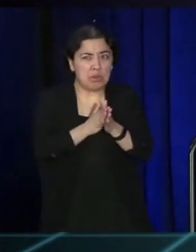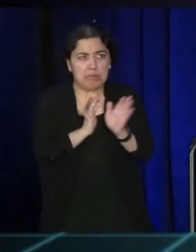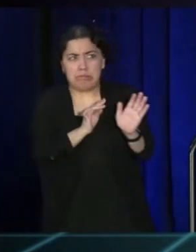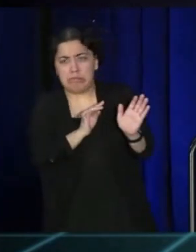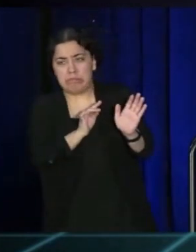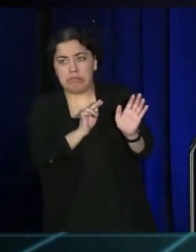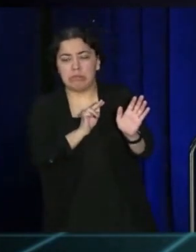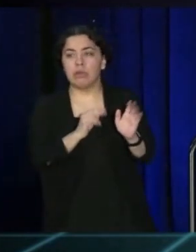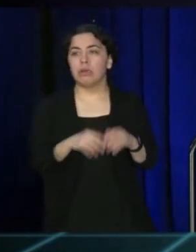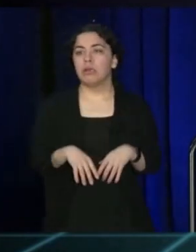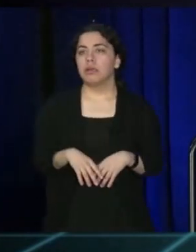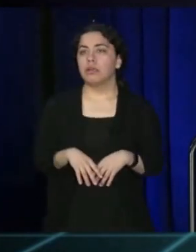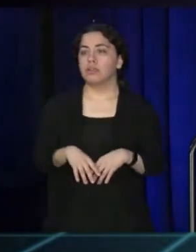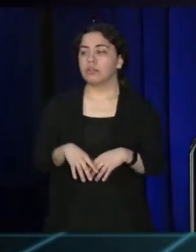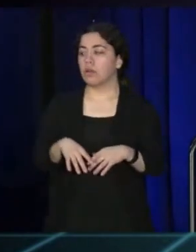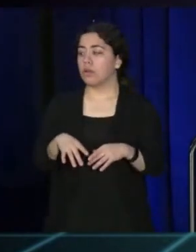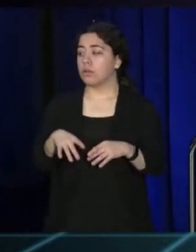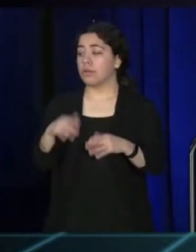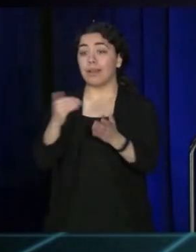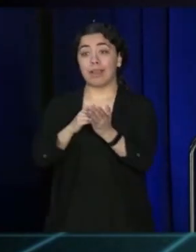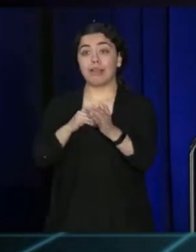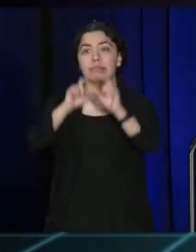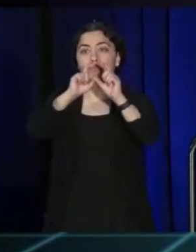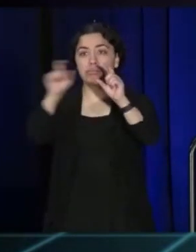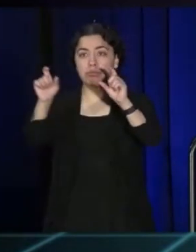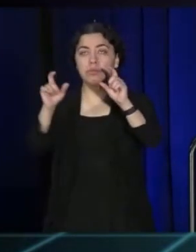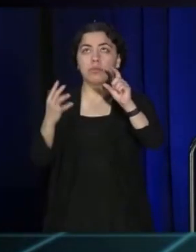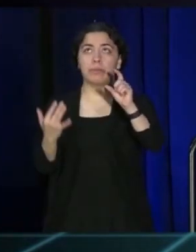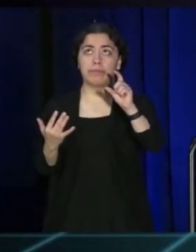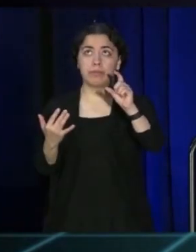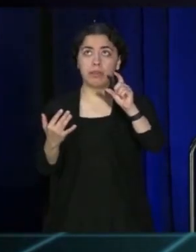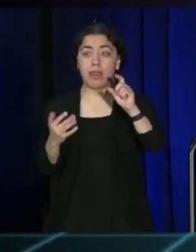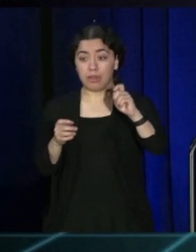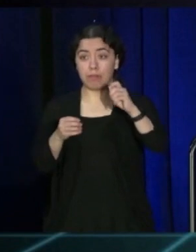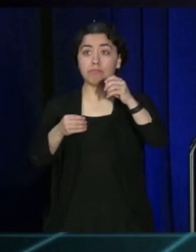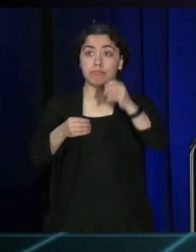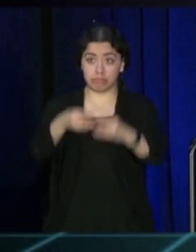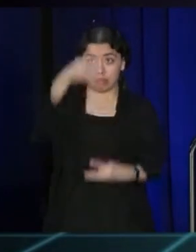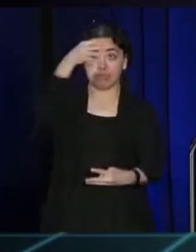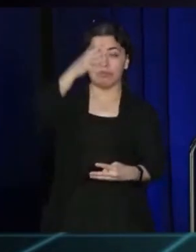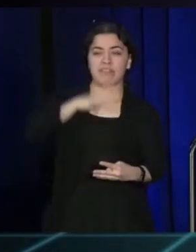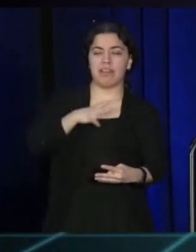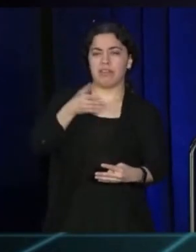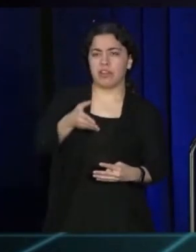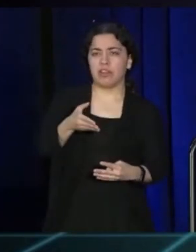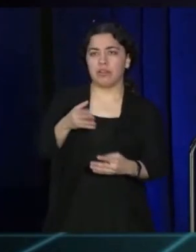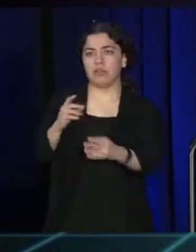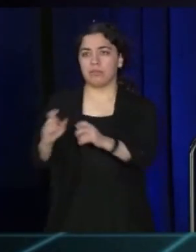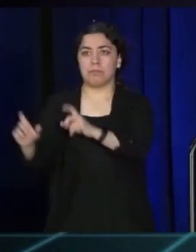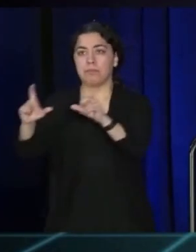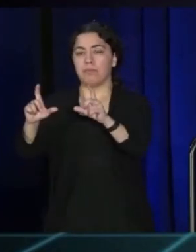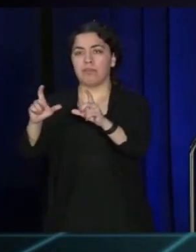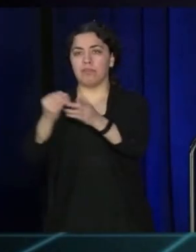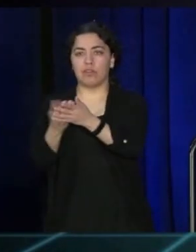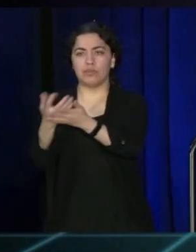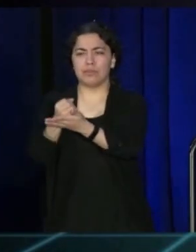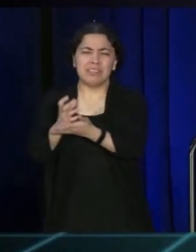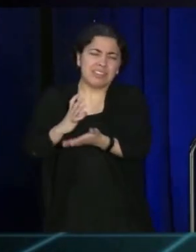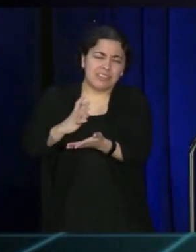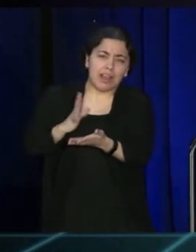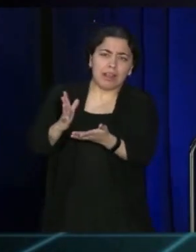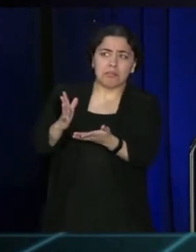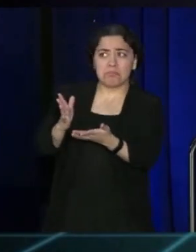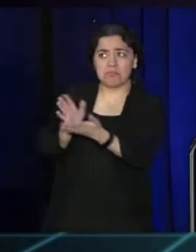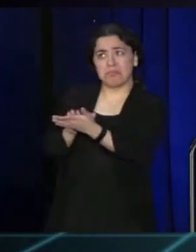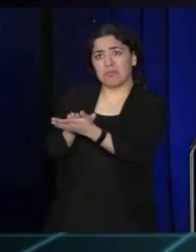poof, the fundraising thing shows up, which is totally fine. I am really glad that Wikipedia is